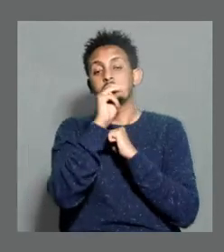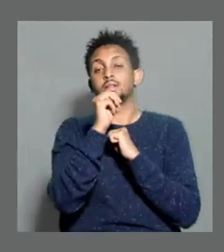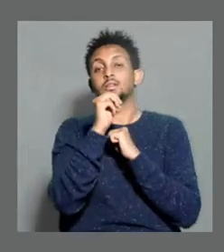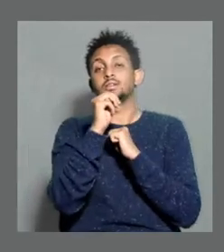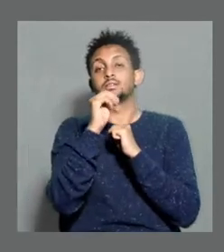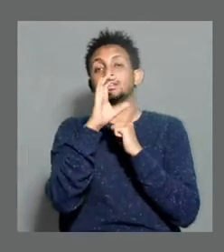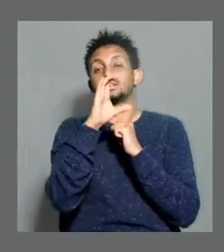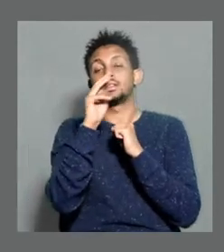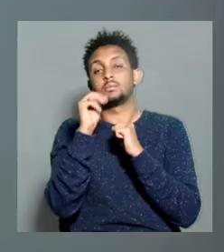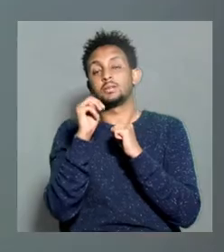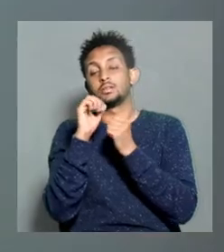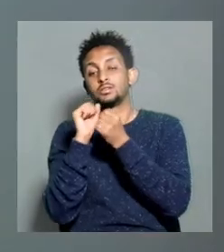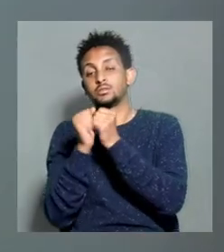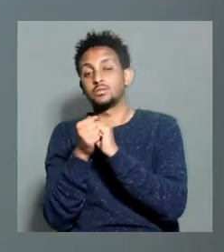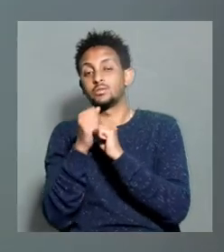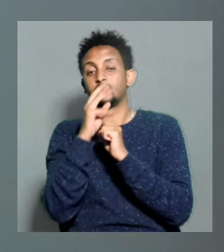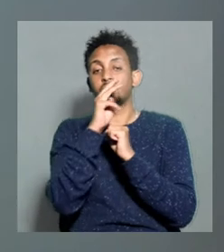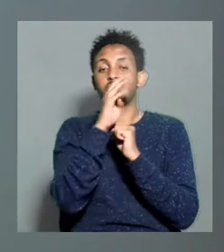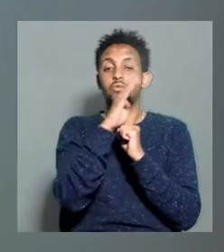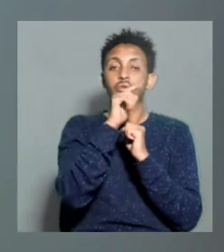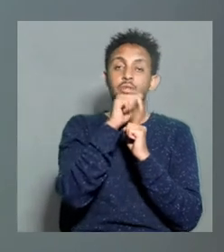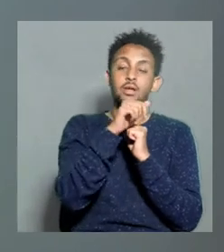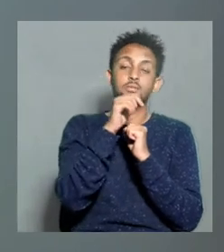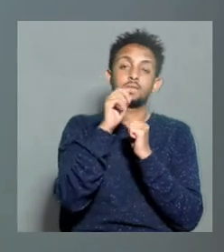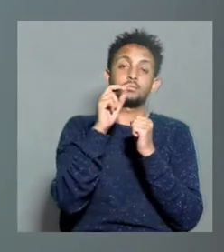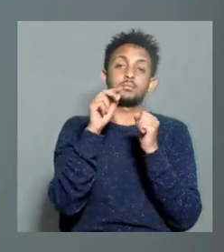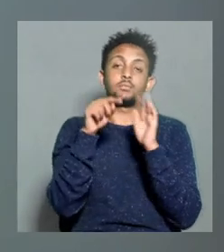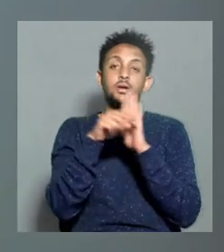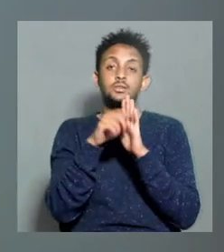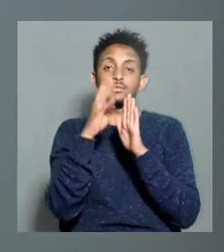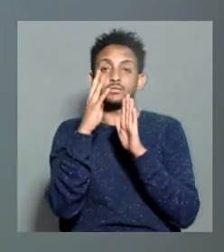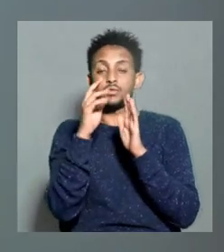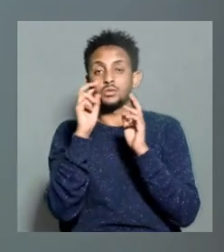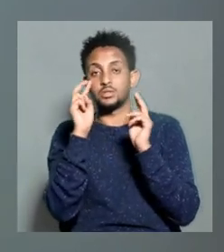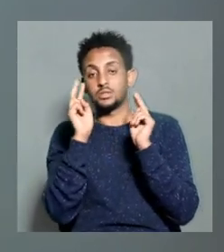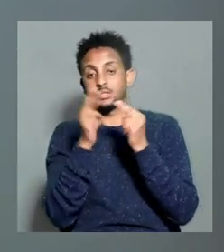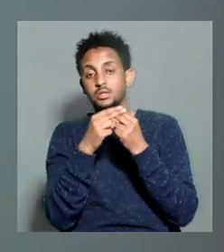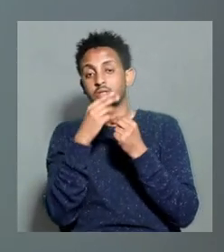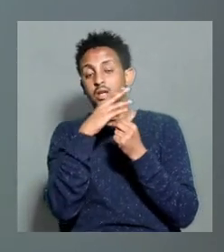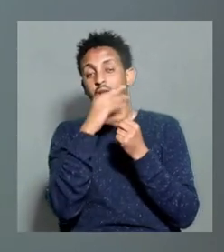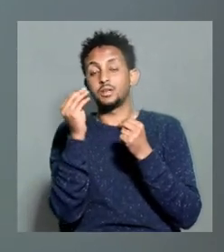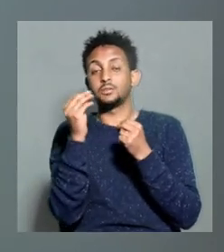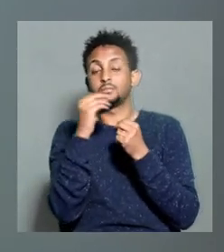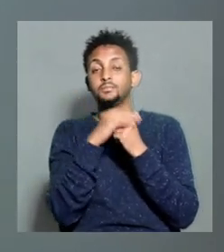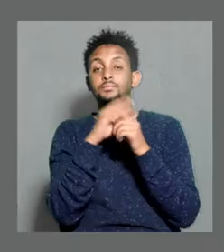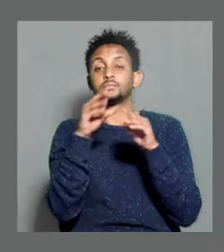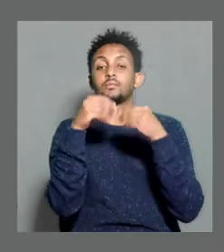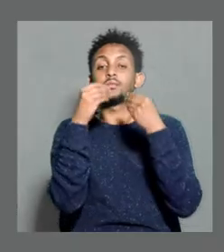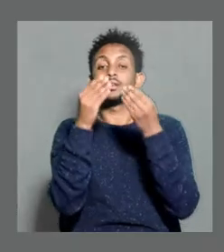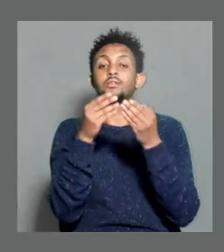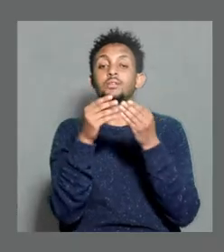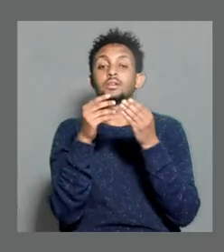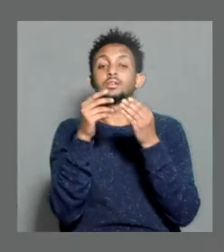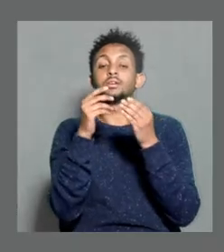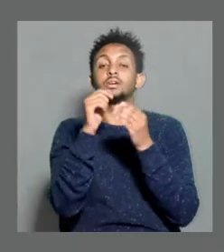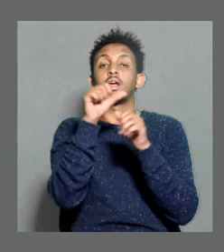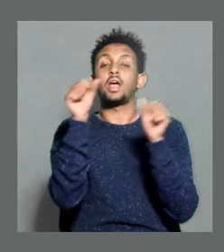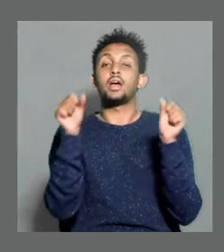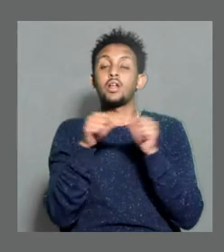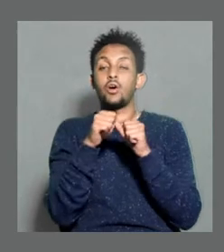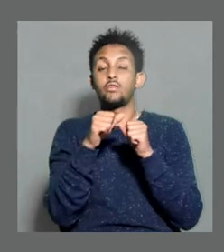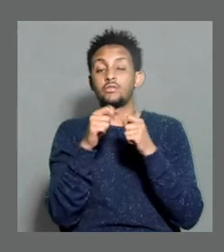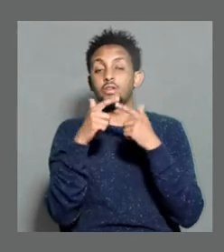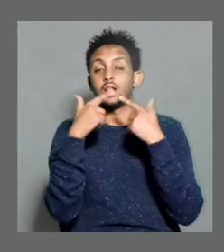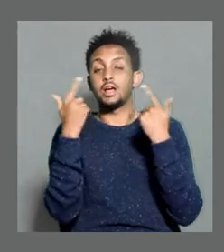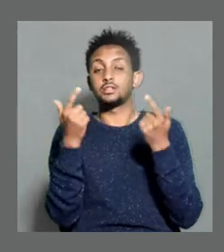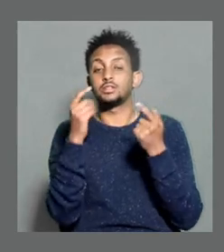and centimeter squared. So 4 times 10 to the power of minus 4 meter squared. And the other given variable is area of the